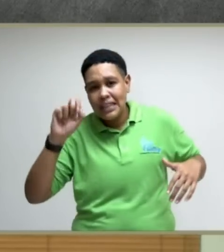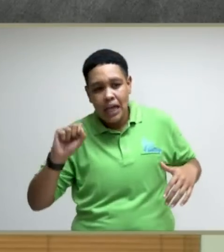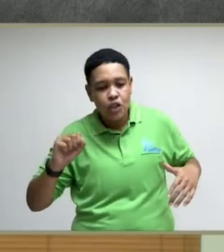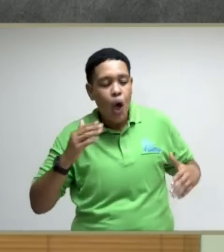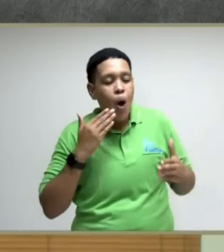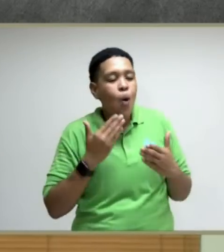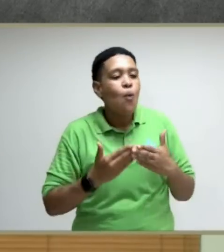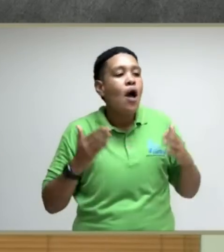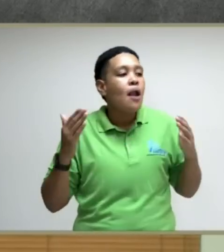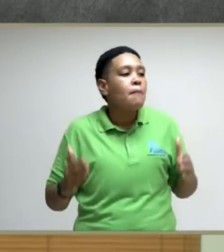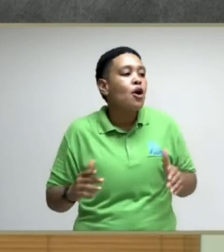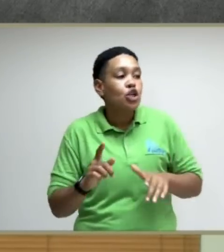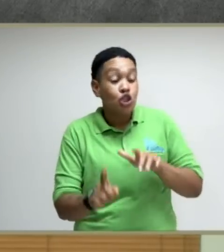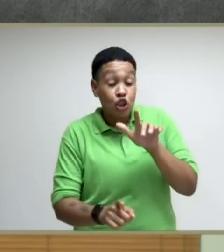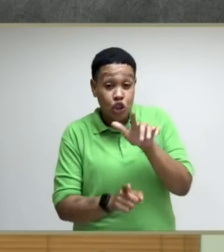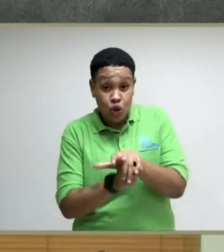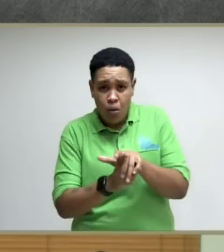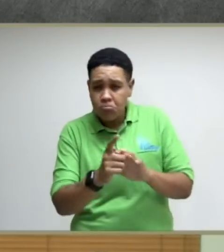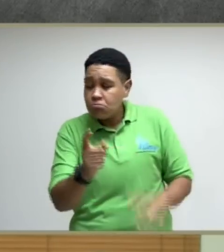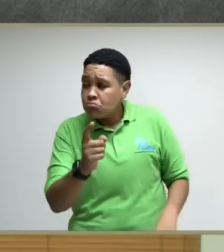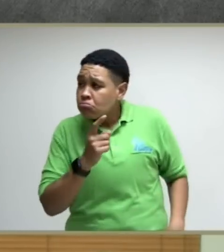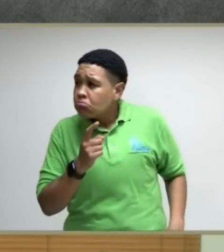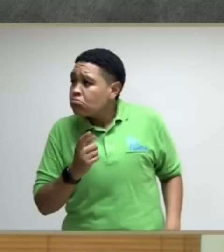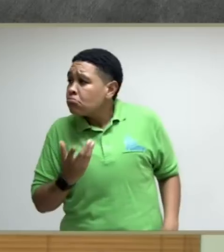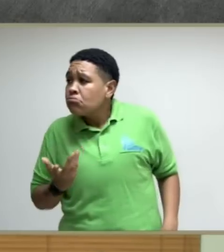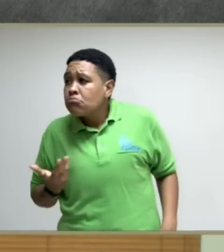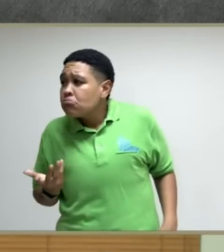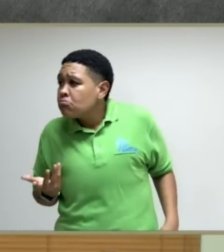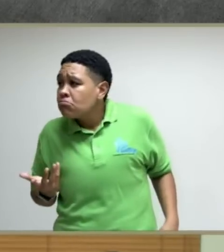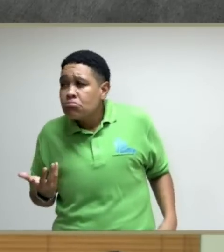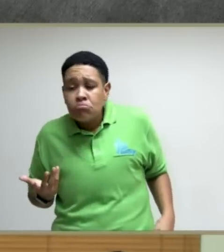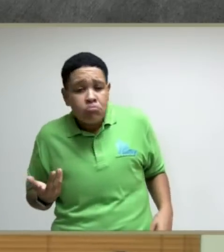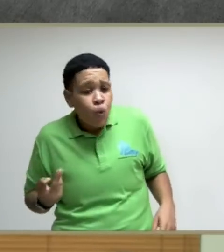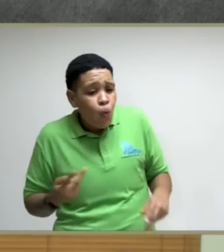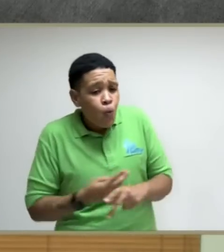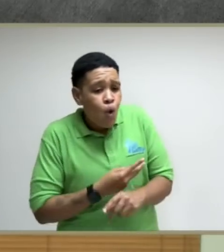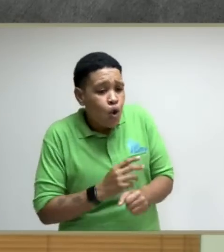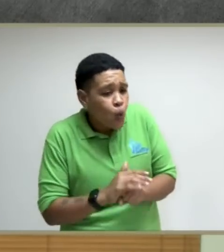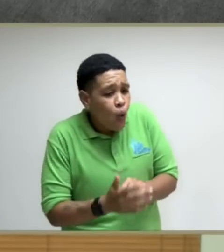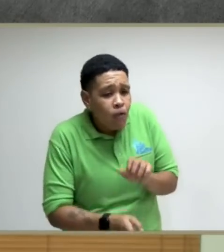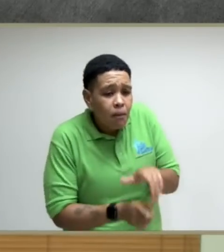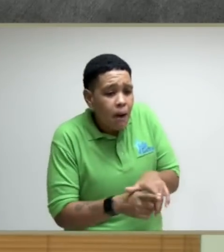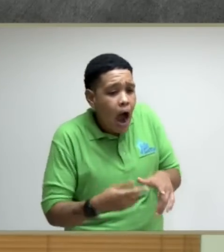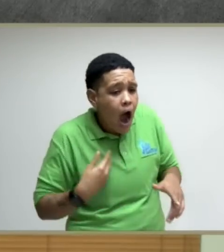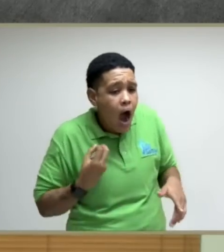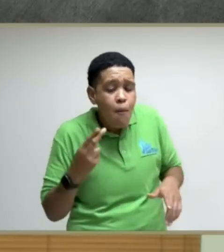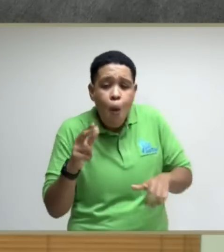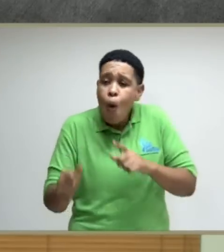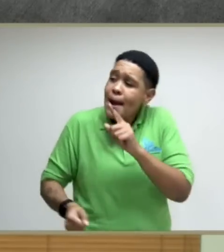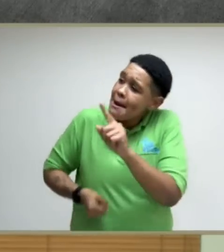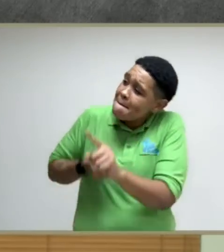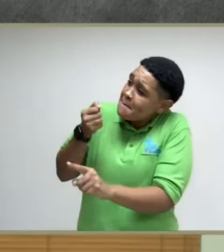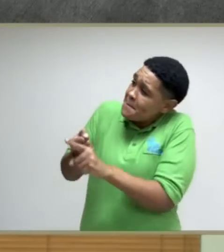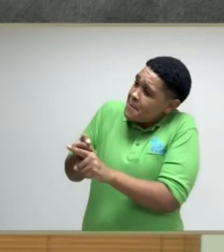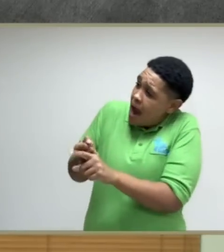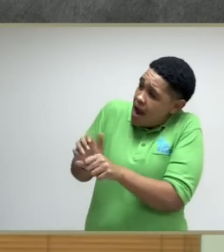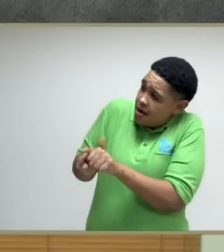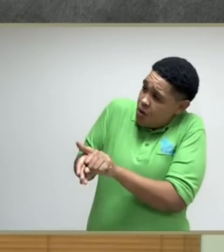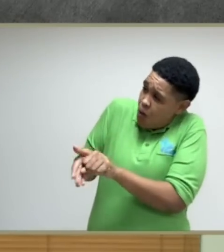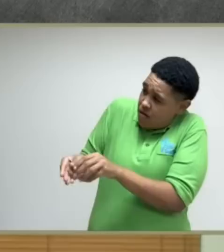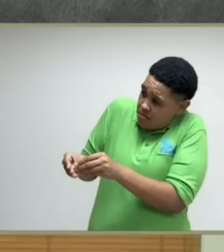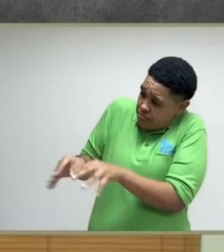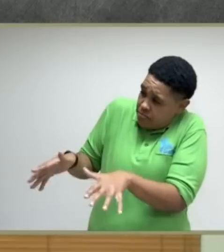person, turns out to have a worse case of COVID or to be affected by the vaccine